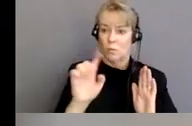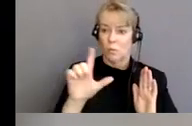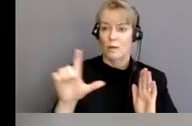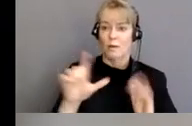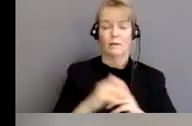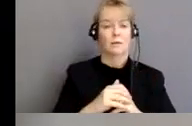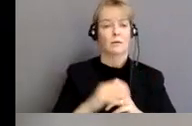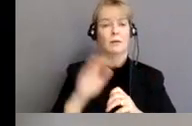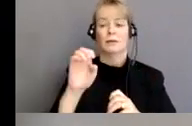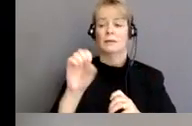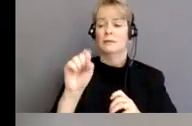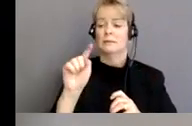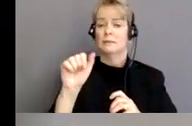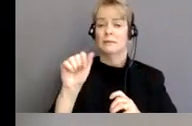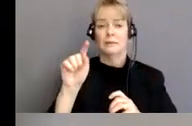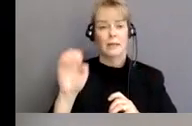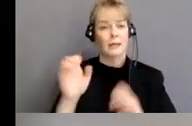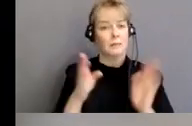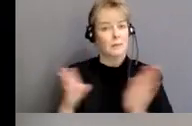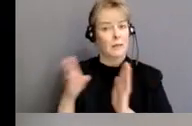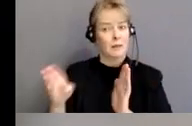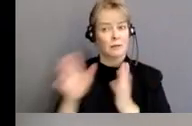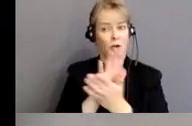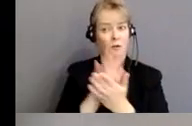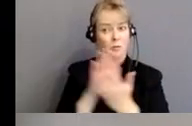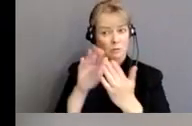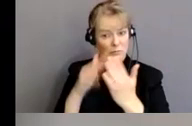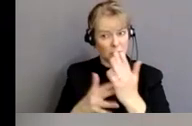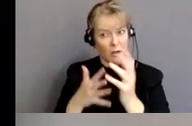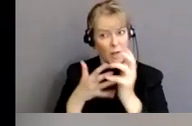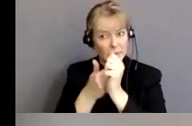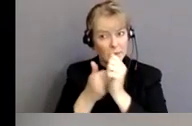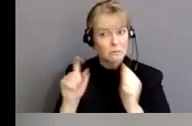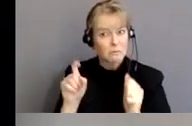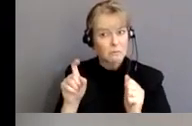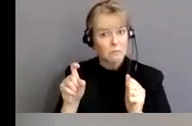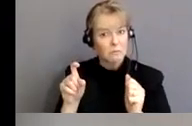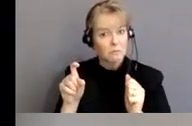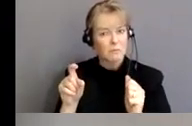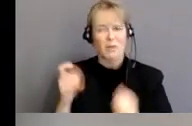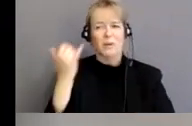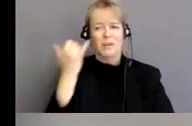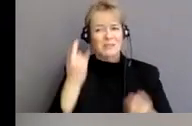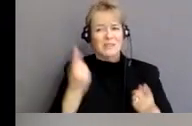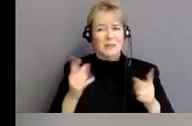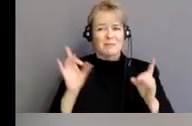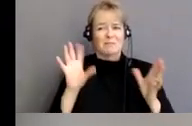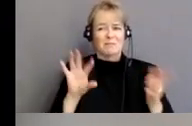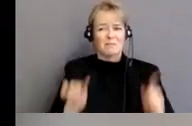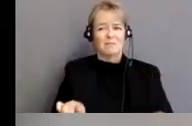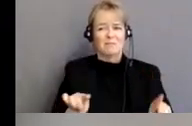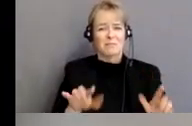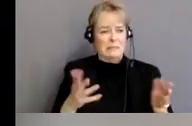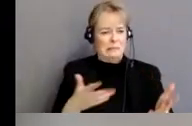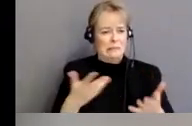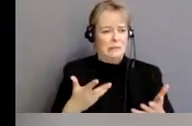all put in place, because what if something would have happened and you couldn't do something about your finances, or you needed